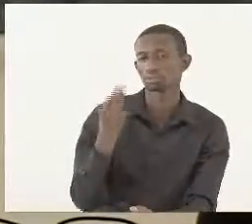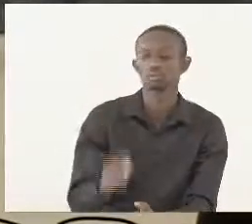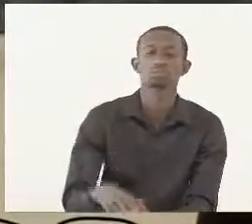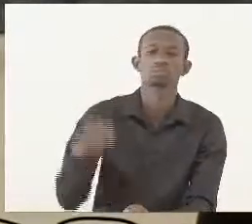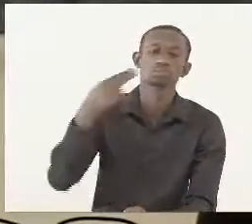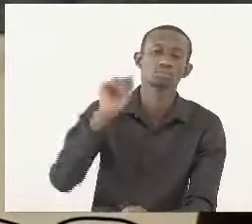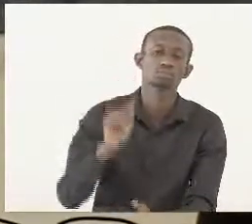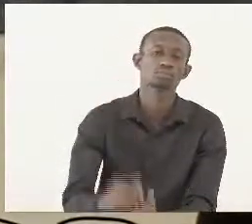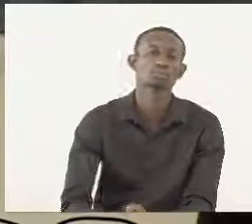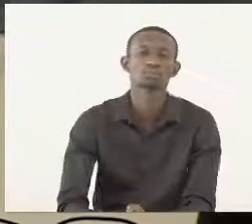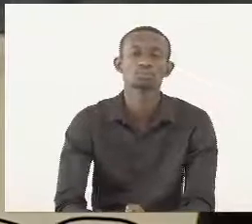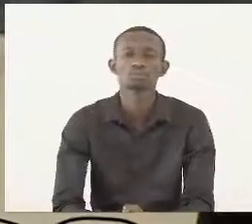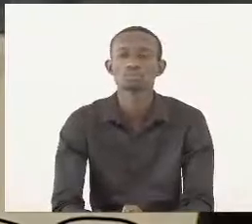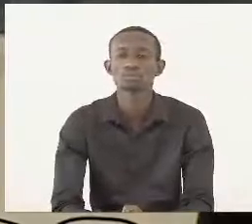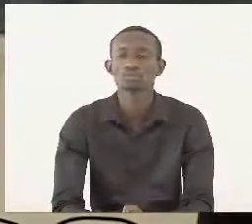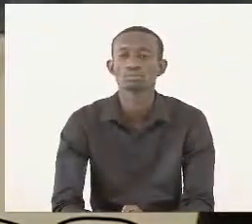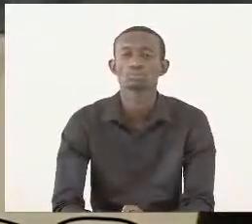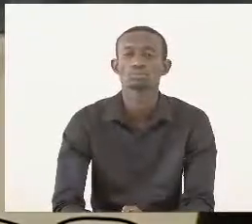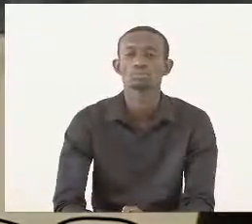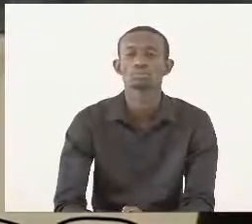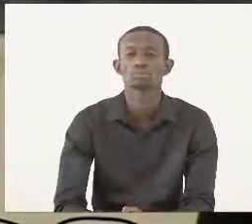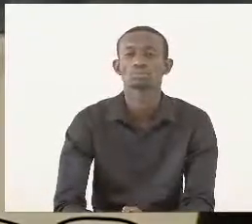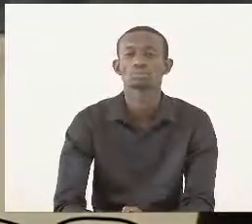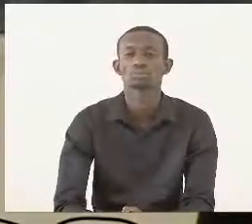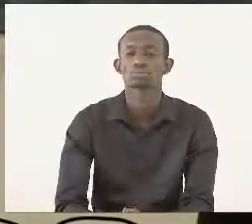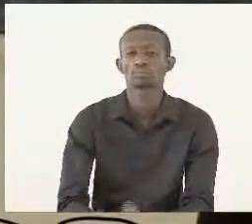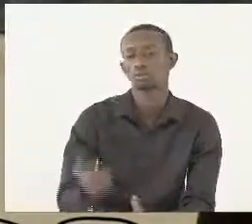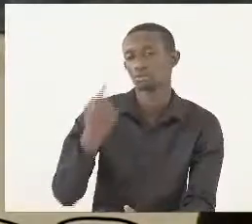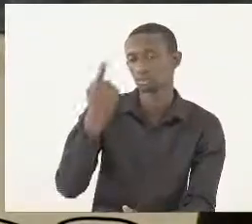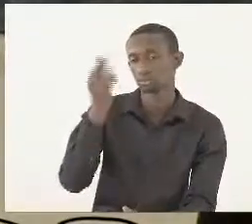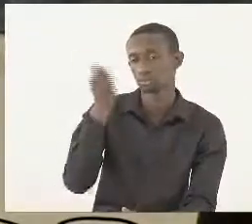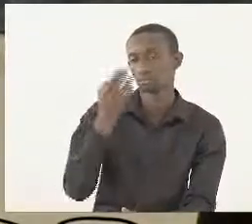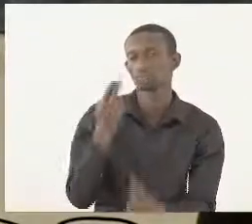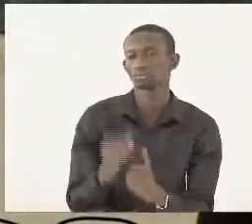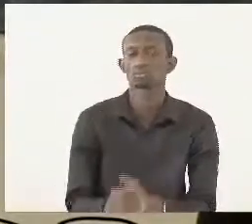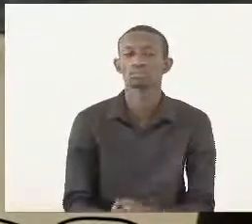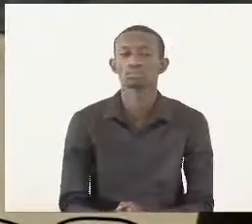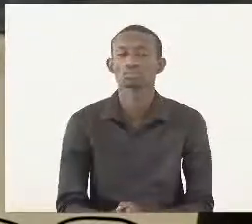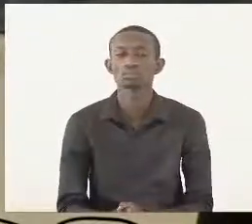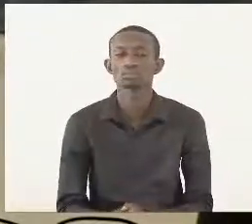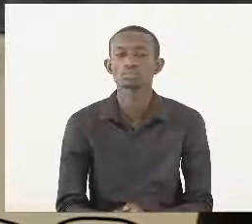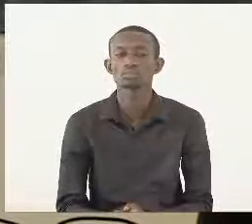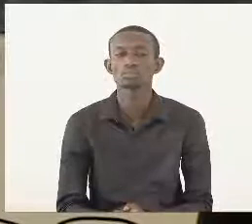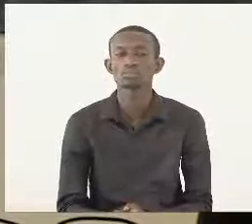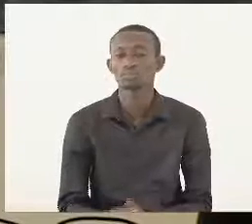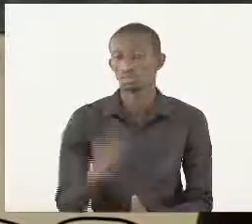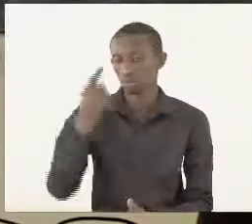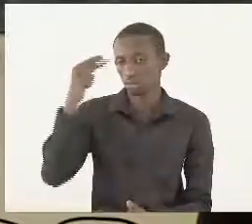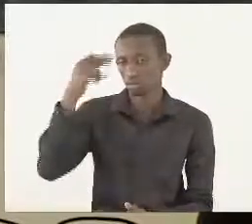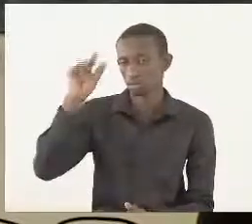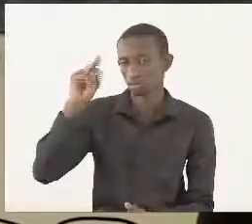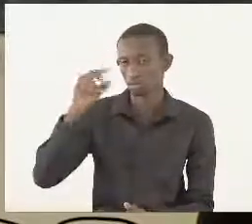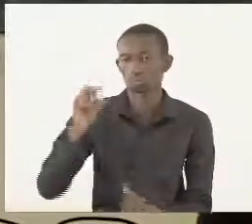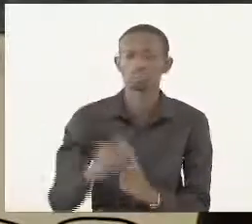gas. And then here we have a half mole and one hydrogen, then it will